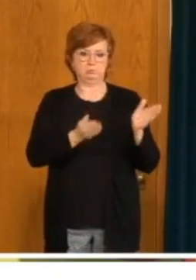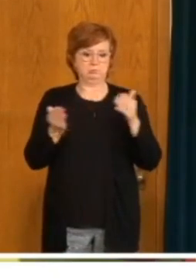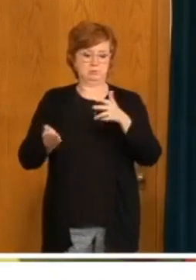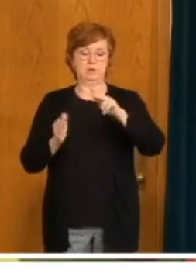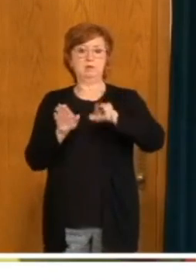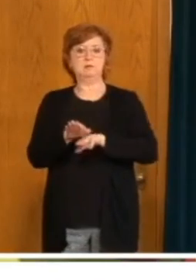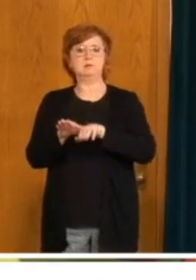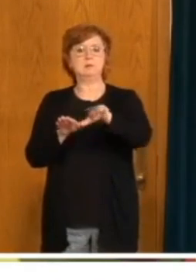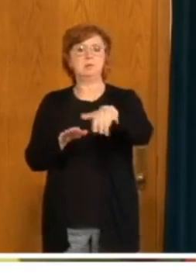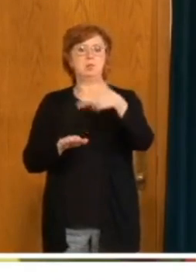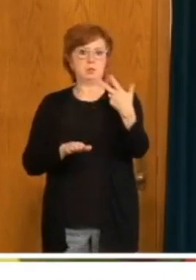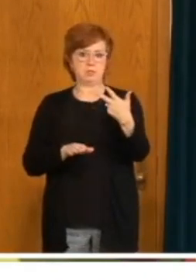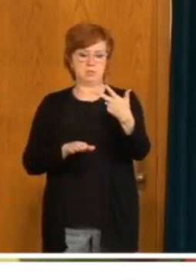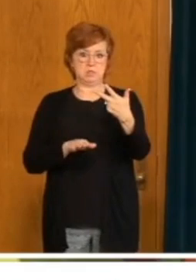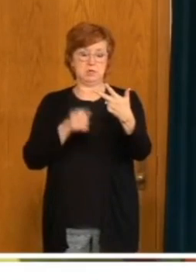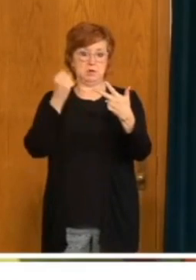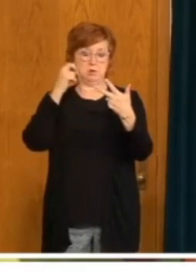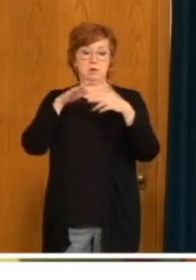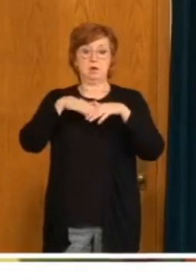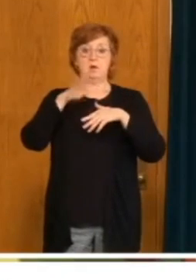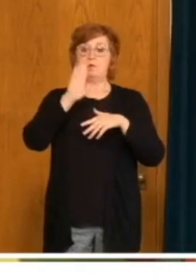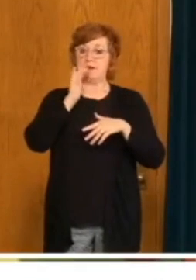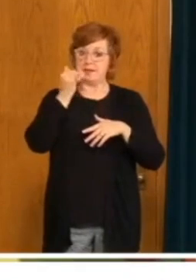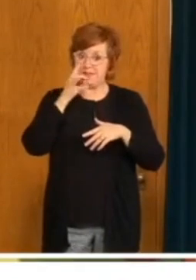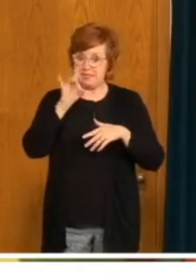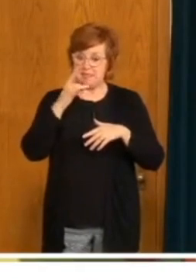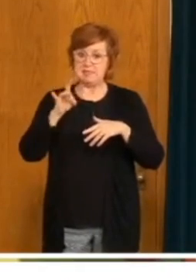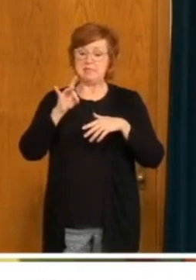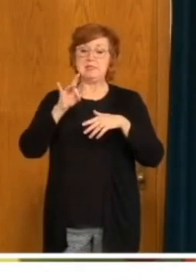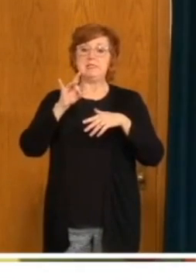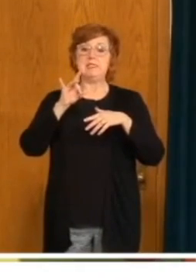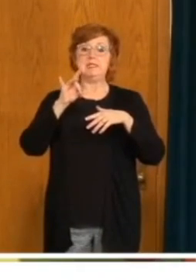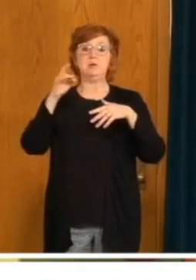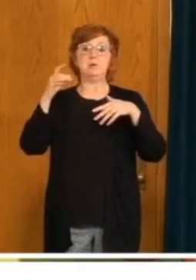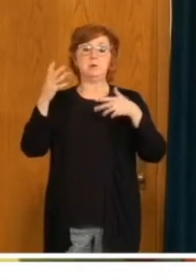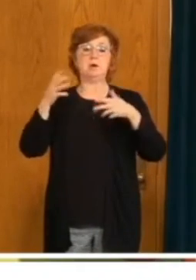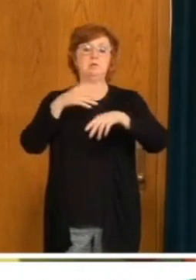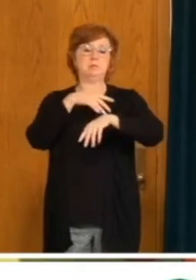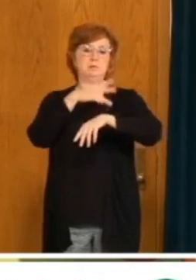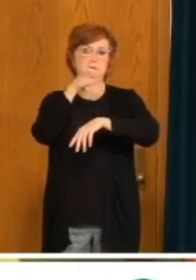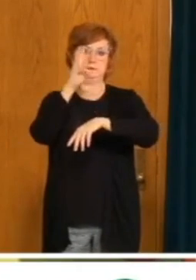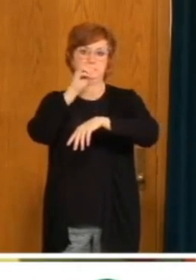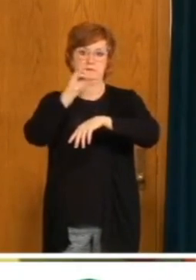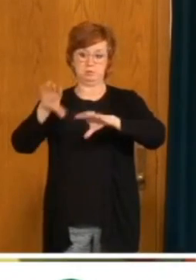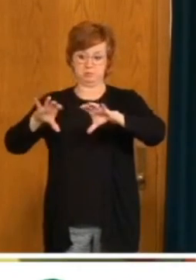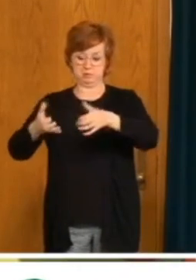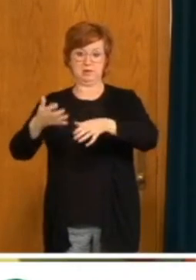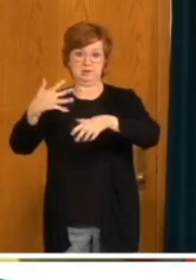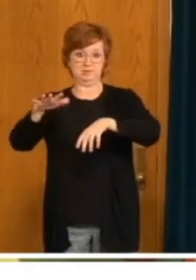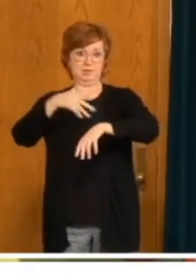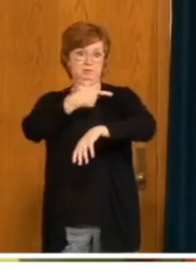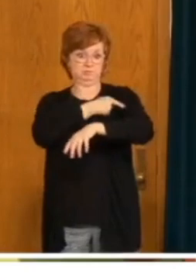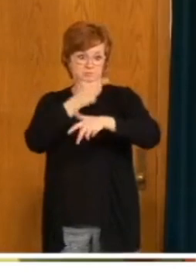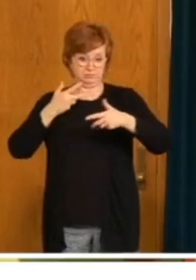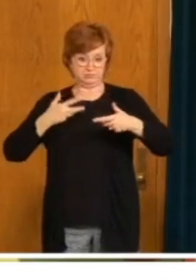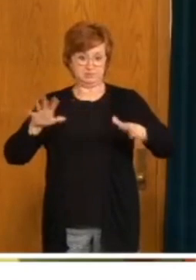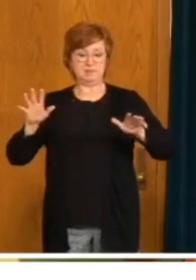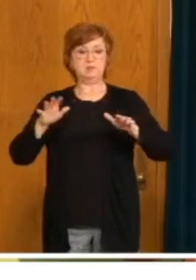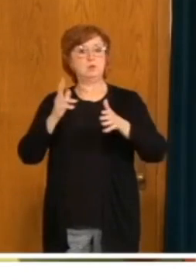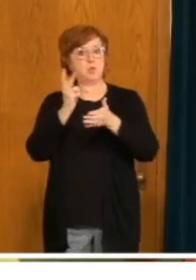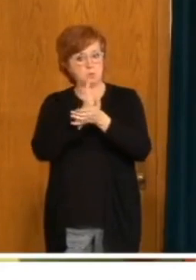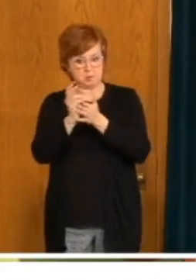after 70% of all adults over 18 in the province have received their first dose, and 3 weeks have passed since step two has